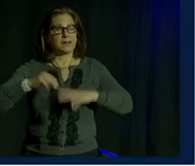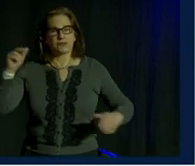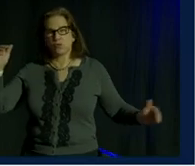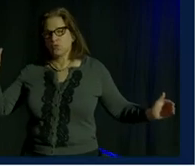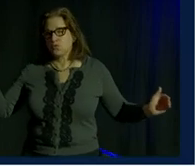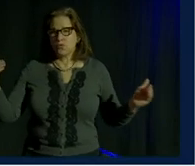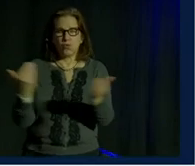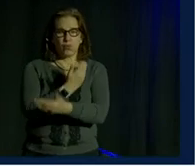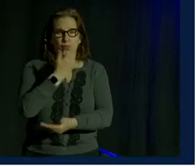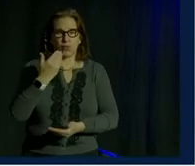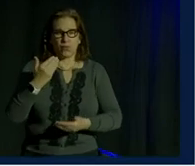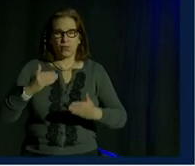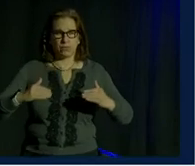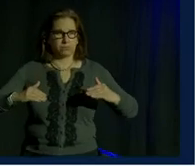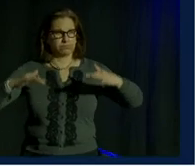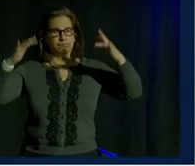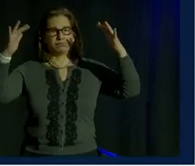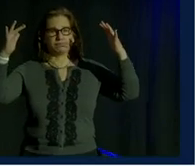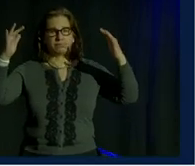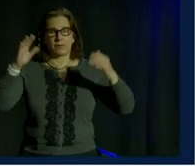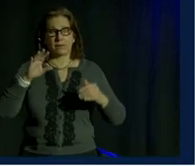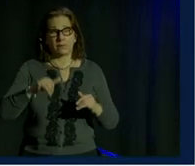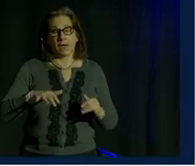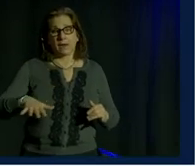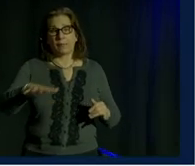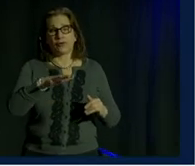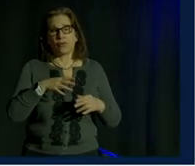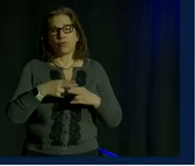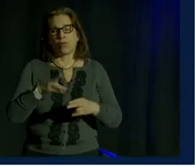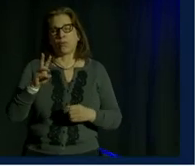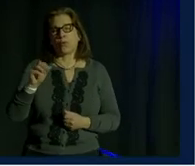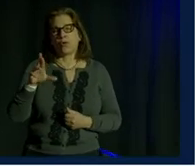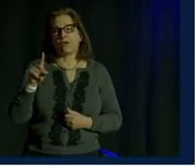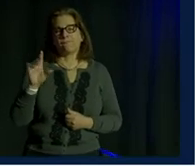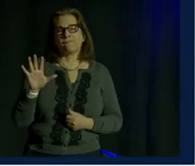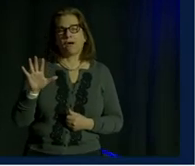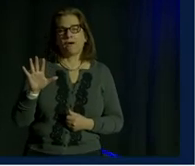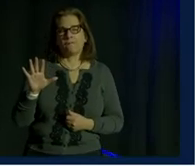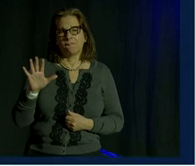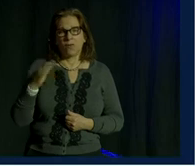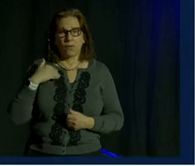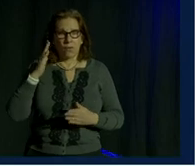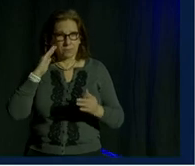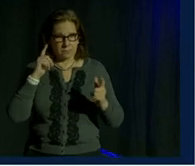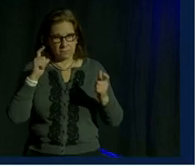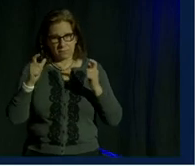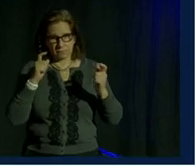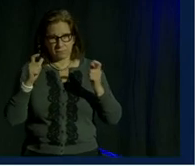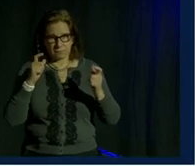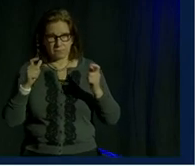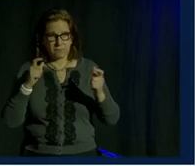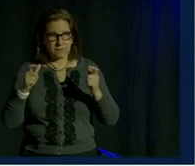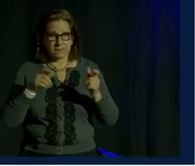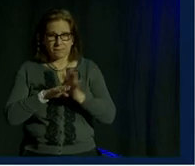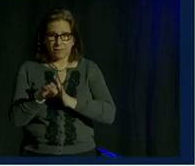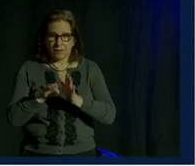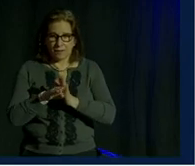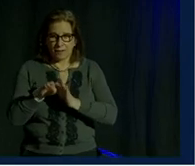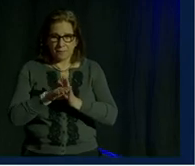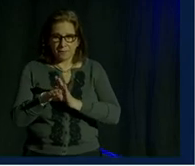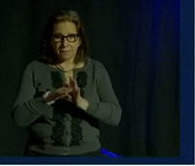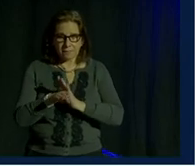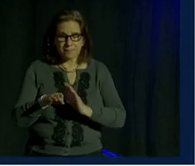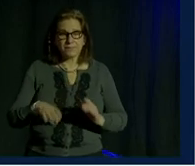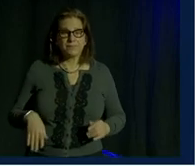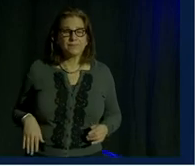DCHA hopes to achieve many objectives through this master planning effort, including, first and foremost, provide residents with improved living